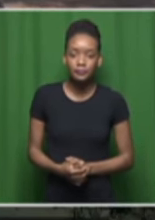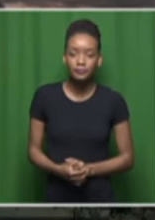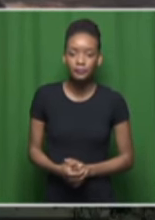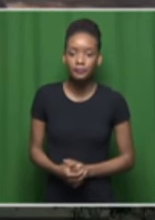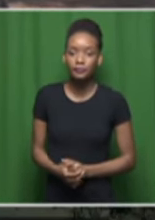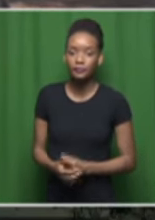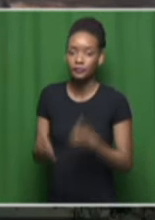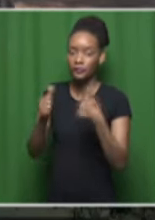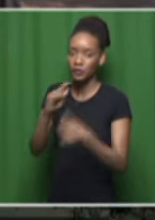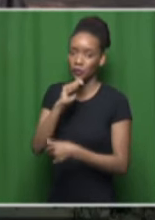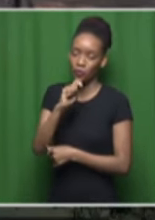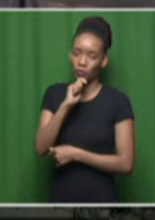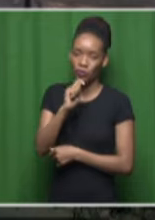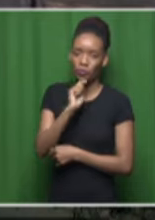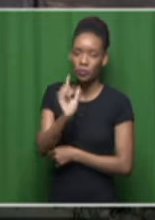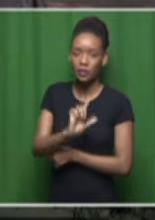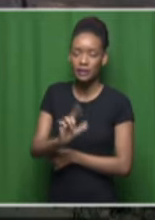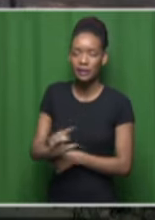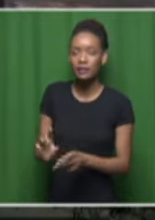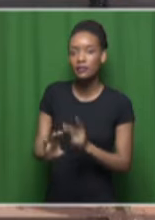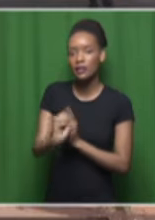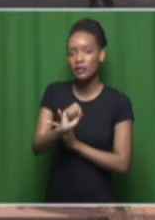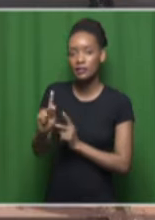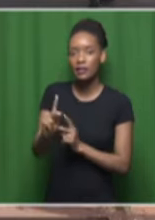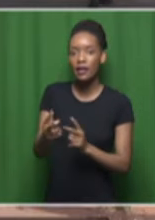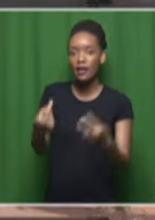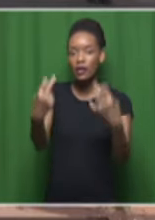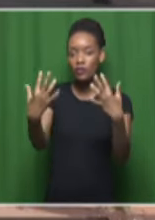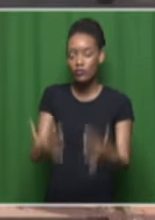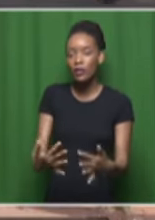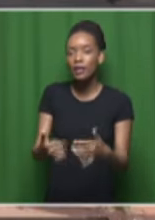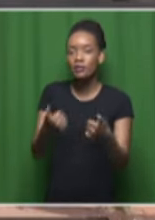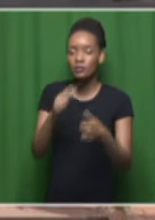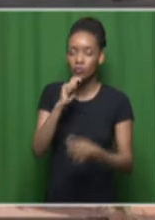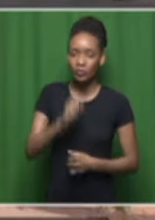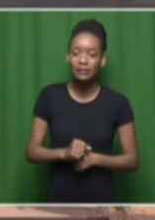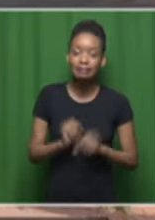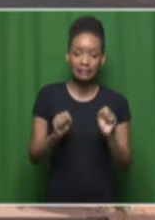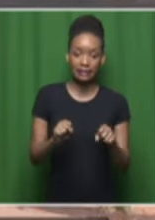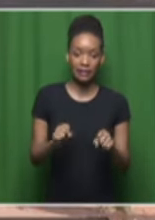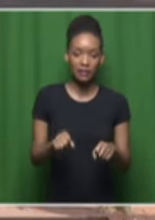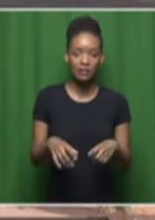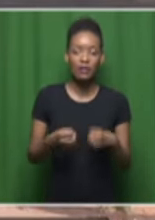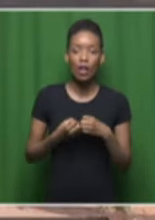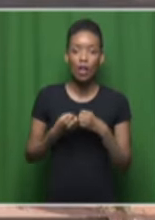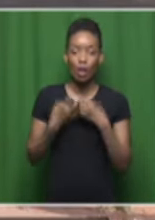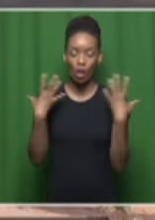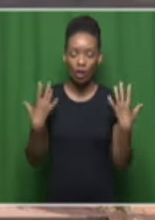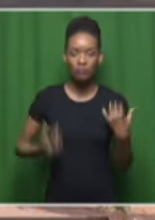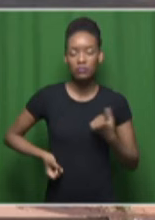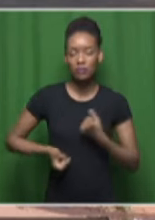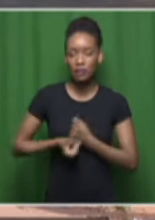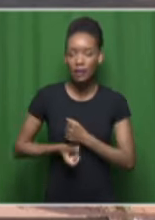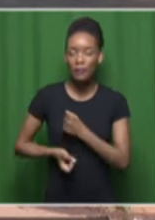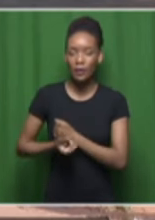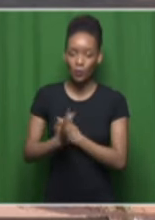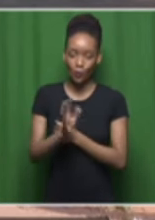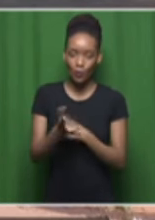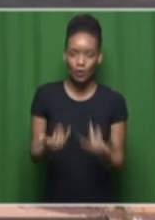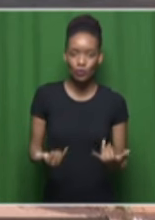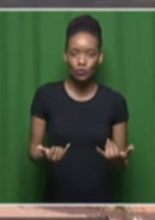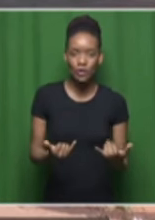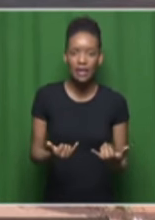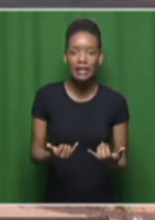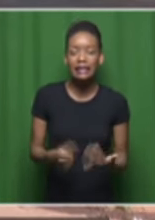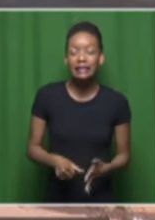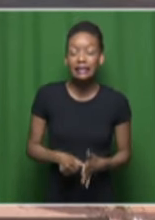Yeah, very good morning to you, Leanne and Sakin, and good morning to our viewers at home. Yes, certainly, Leanne, a lot that's going to be going on here today. It is